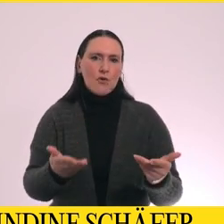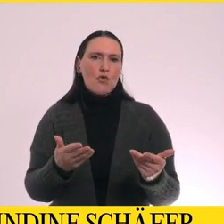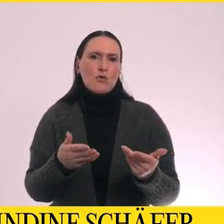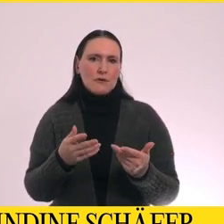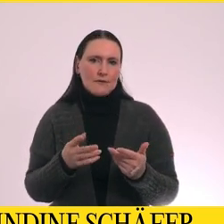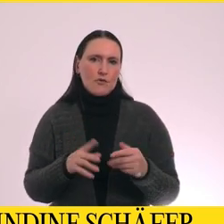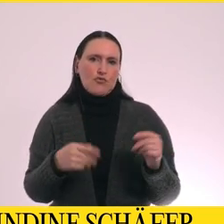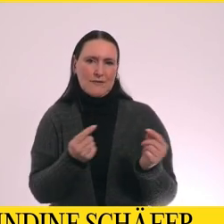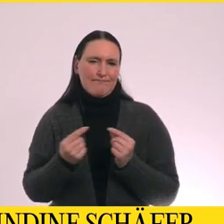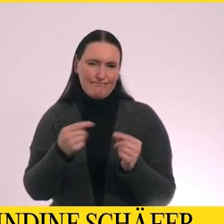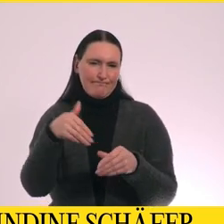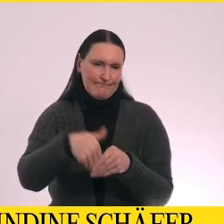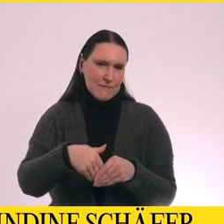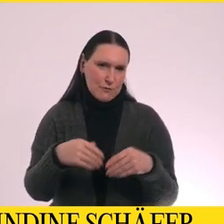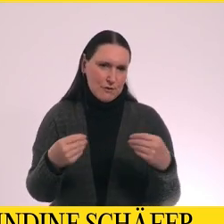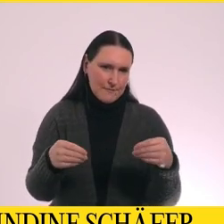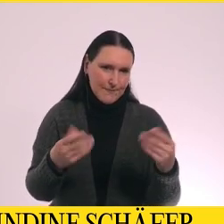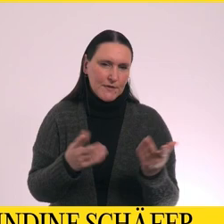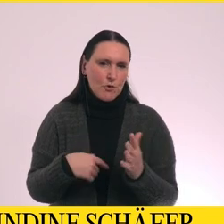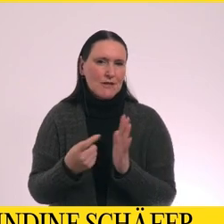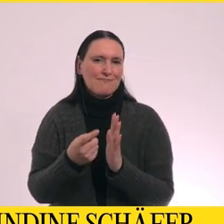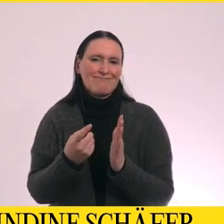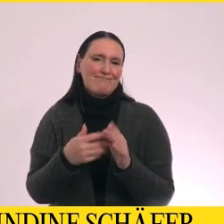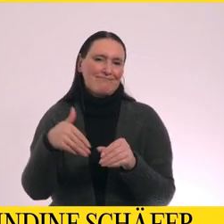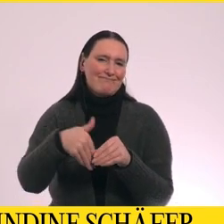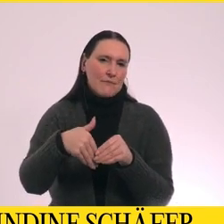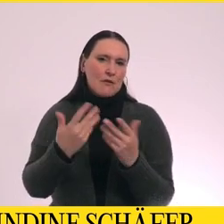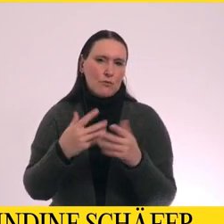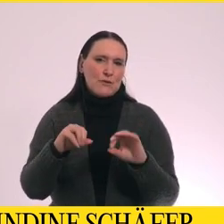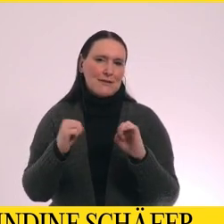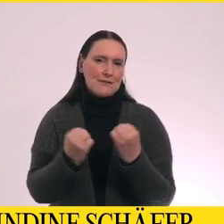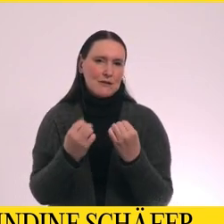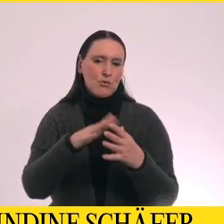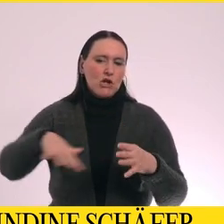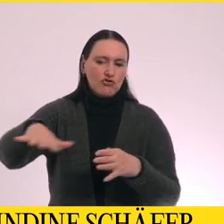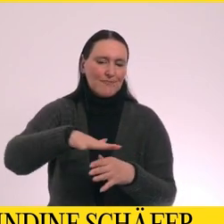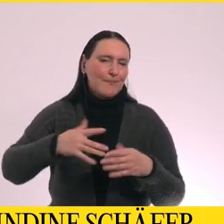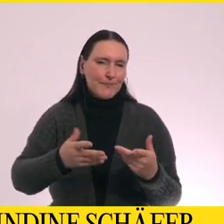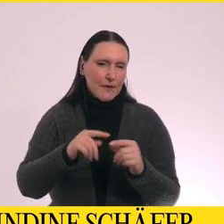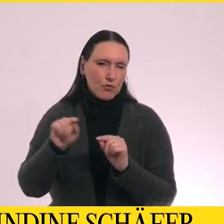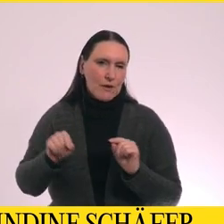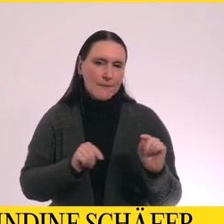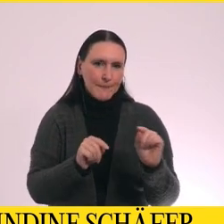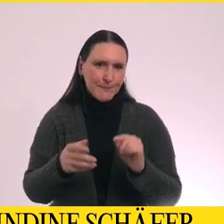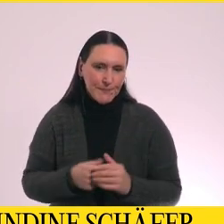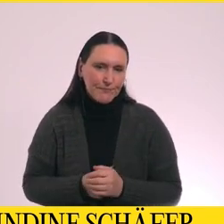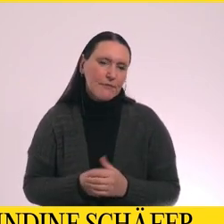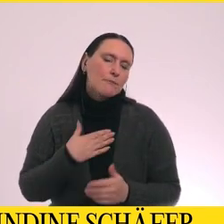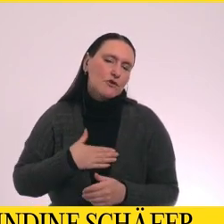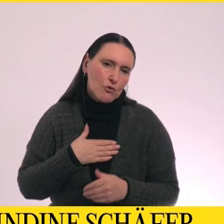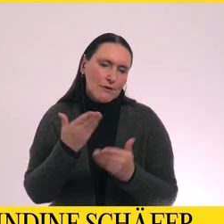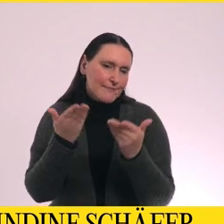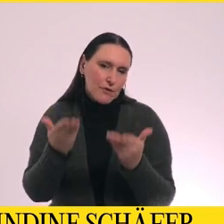material, really horrible material conditions. So we thought it was important to leave her presence